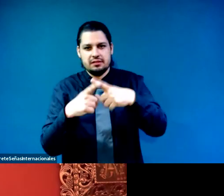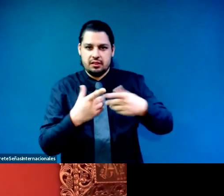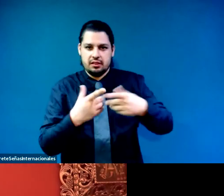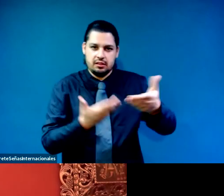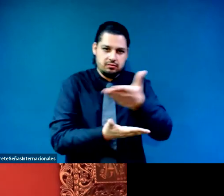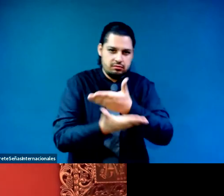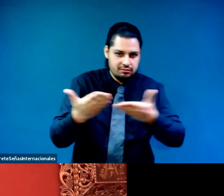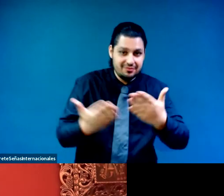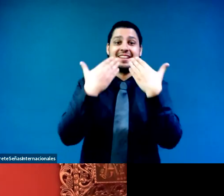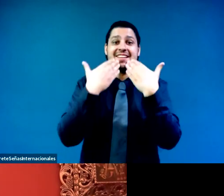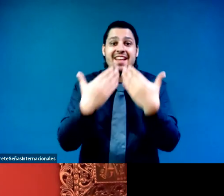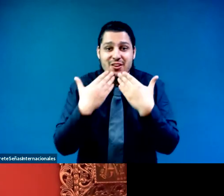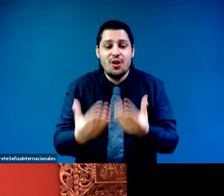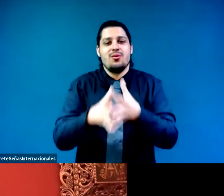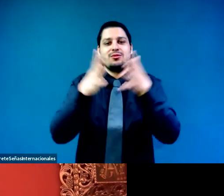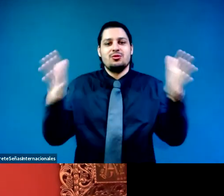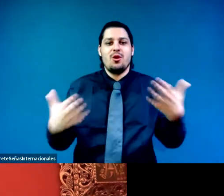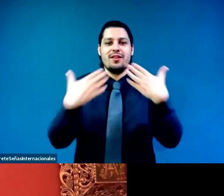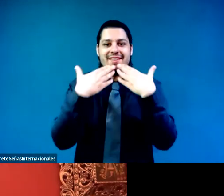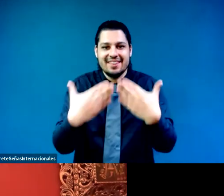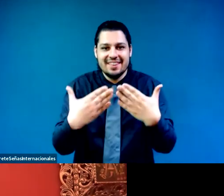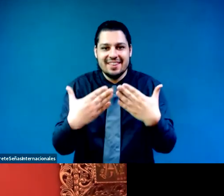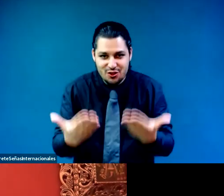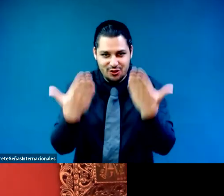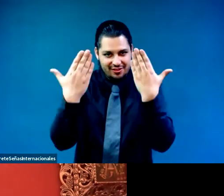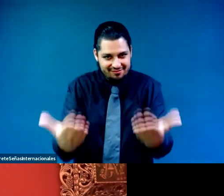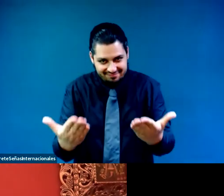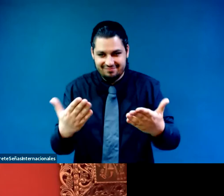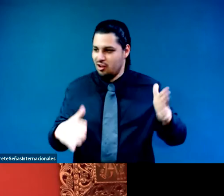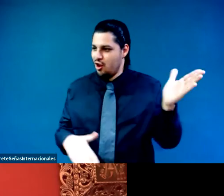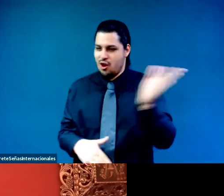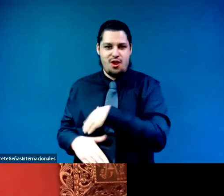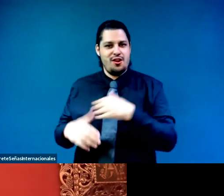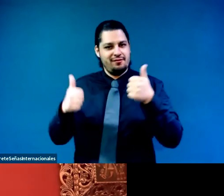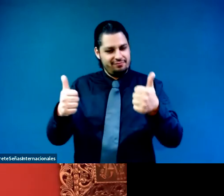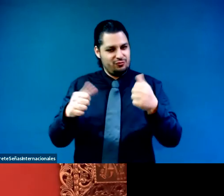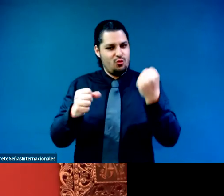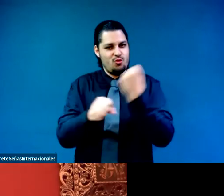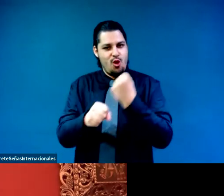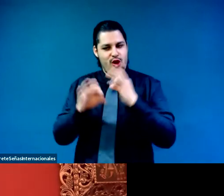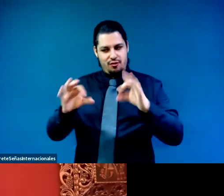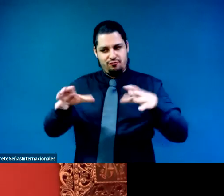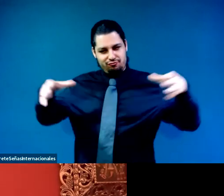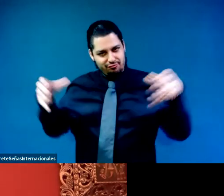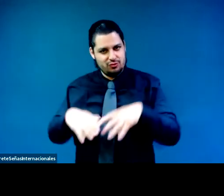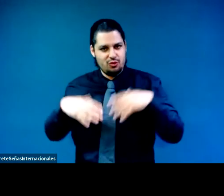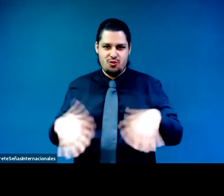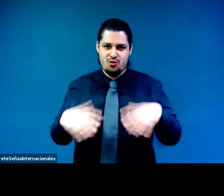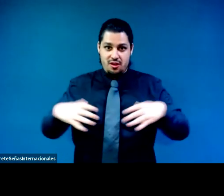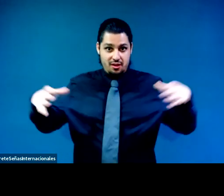to you and Hannah for all of the work that you, along with the partners you mentioned, have done to get us to this